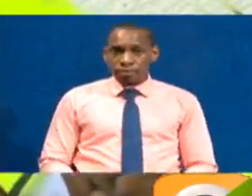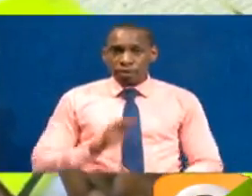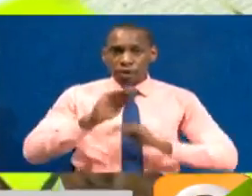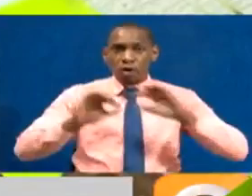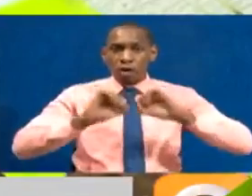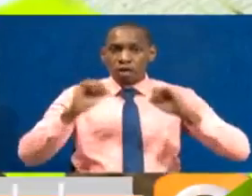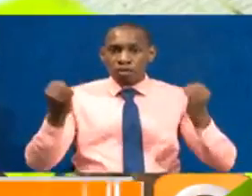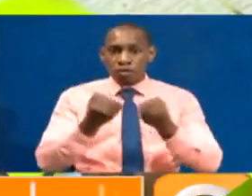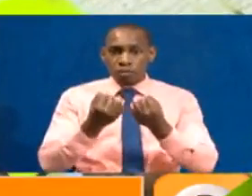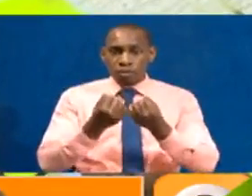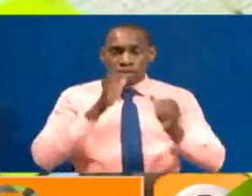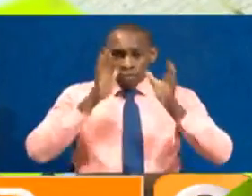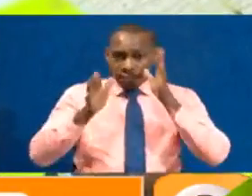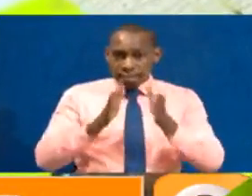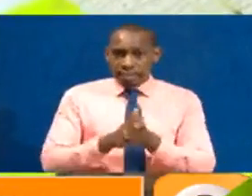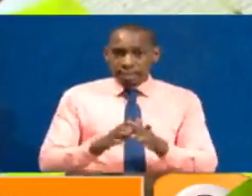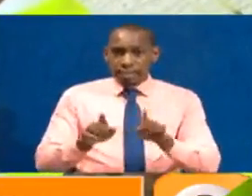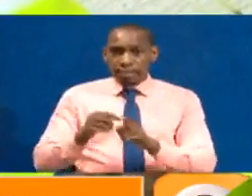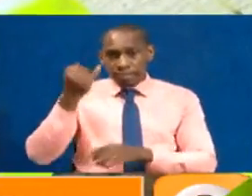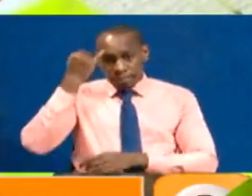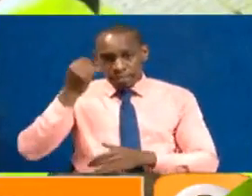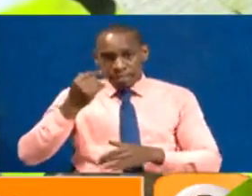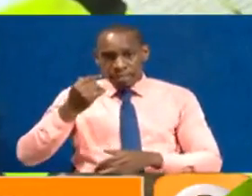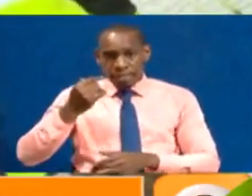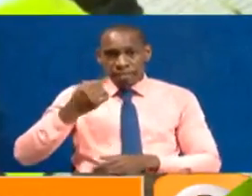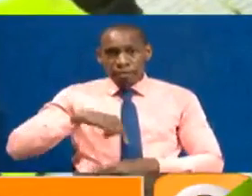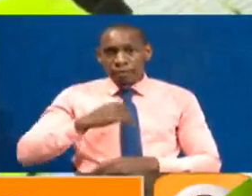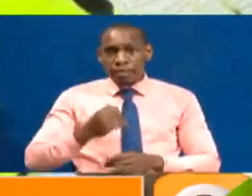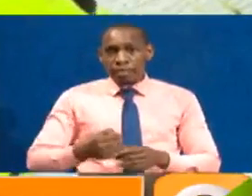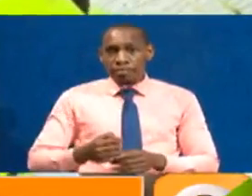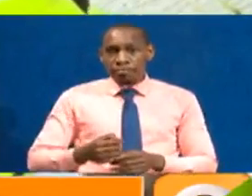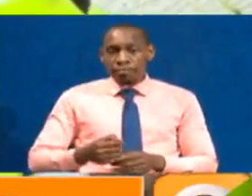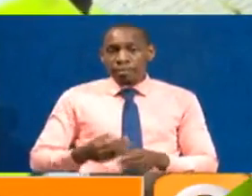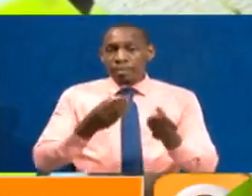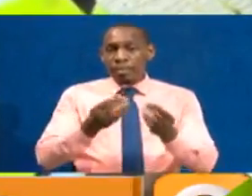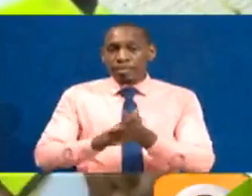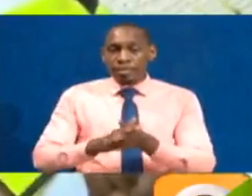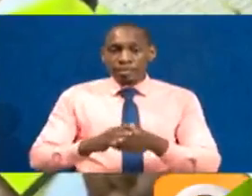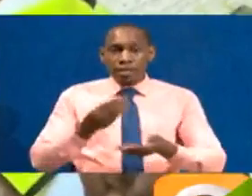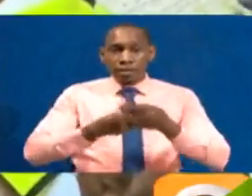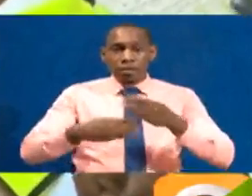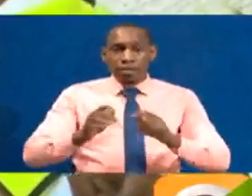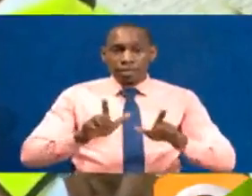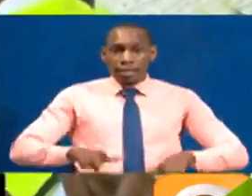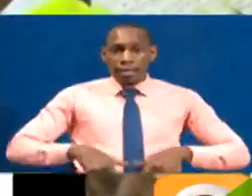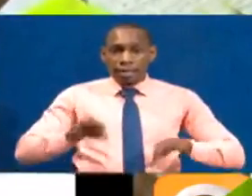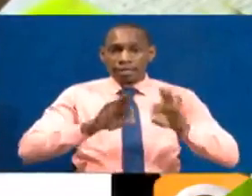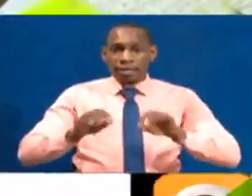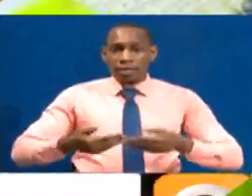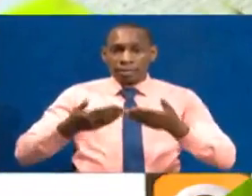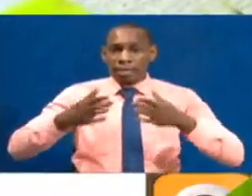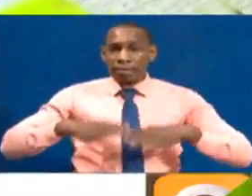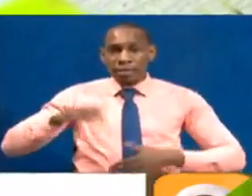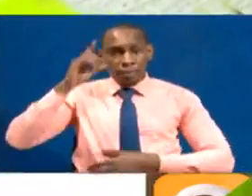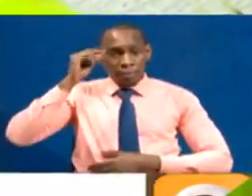social amenities, and our philosophy is very simple. We're selling a lifestyle and giving the people of